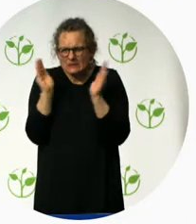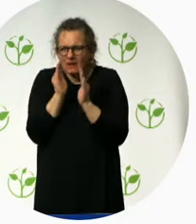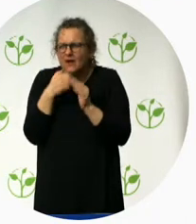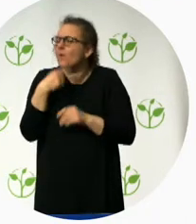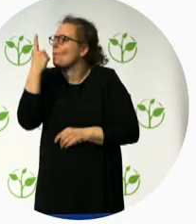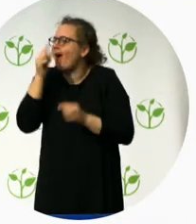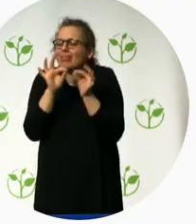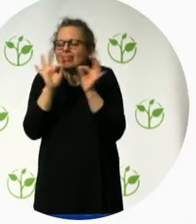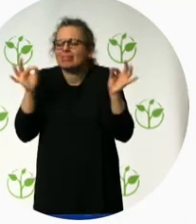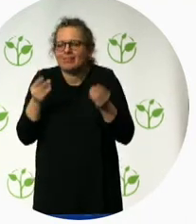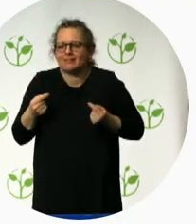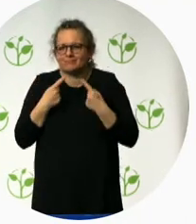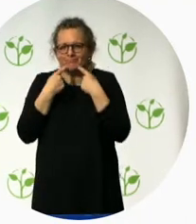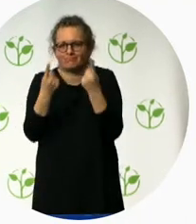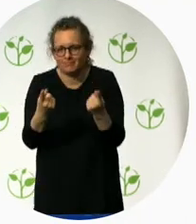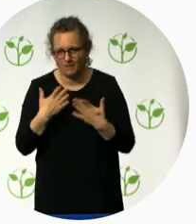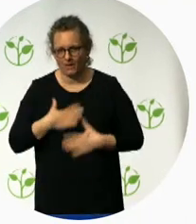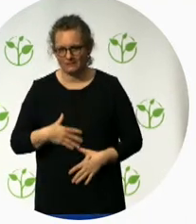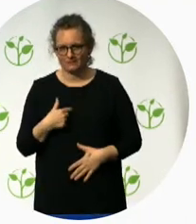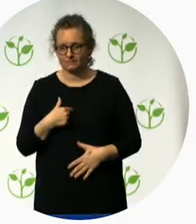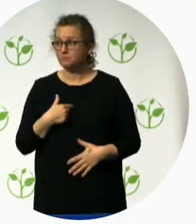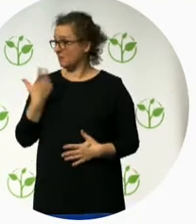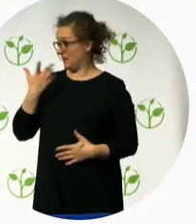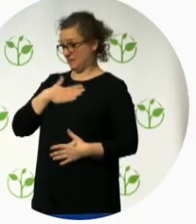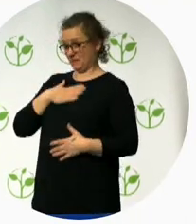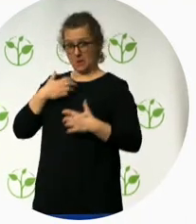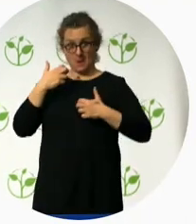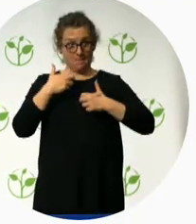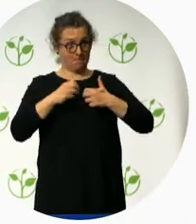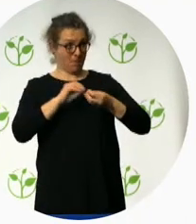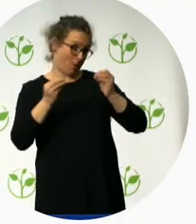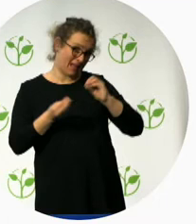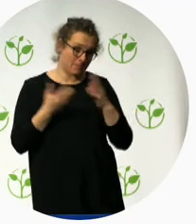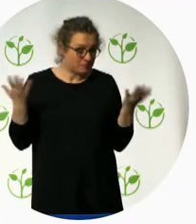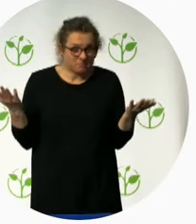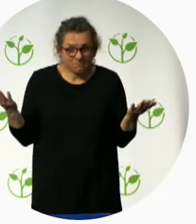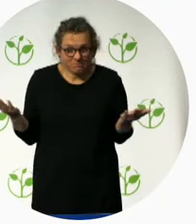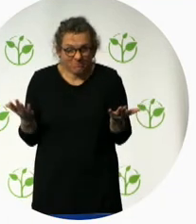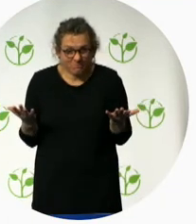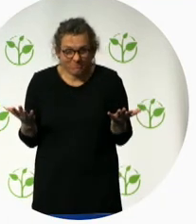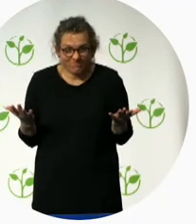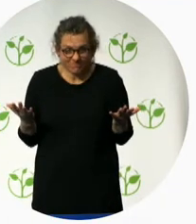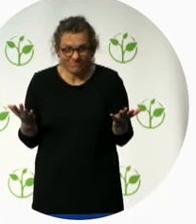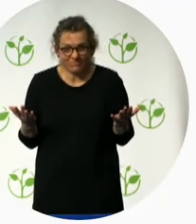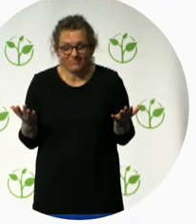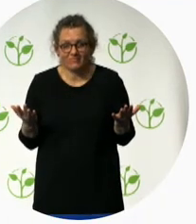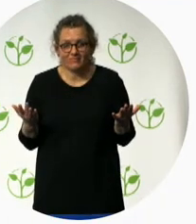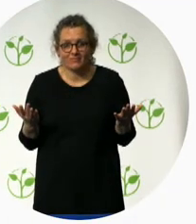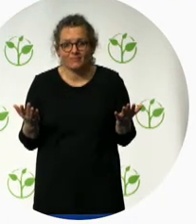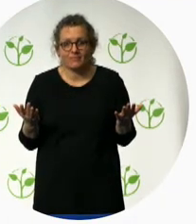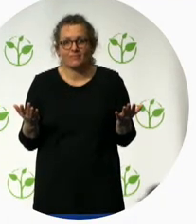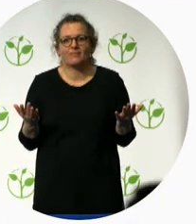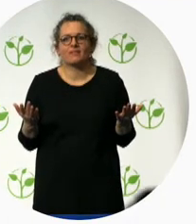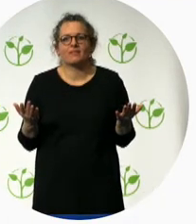challenges regarding this project. There's an education challenge. Oh, thank you.